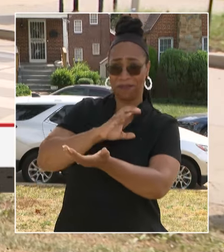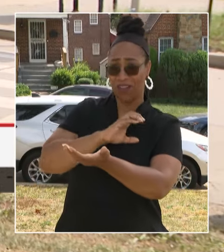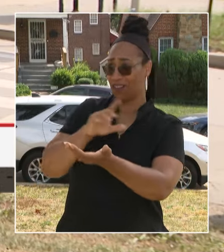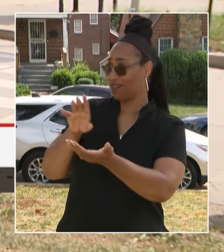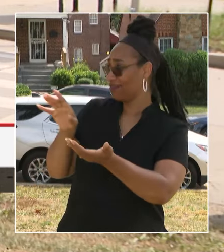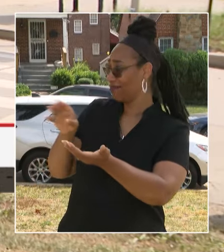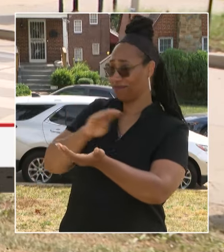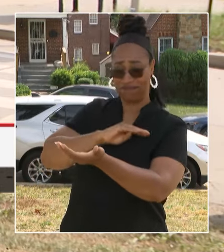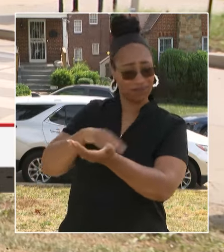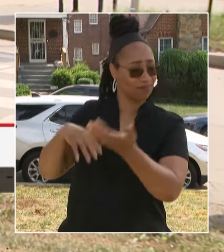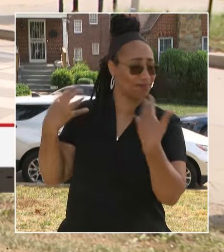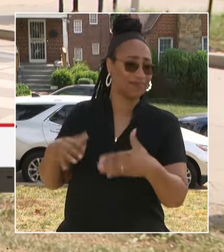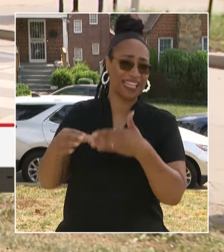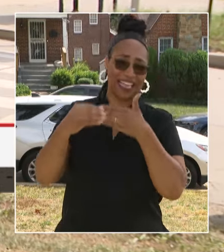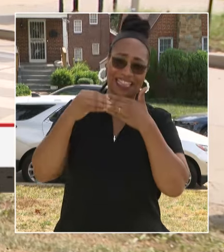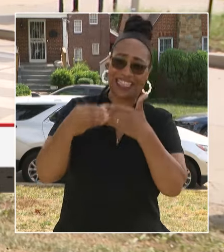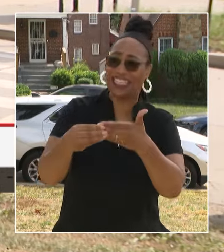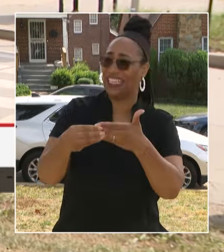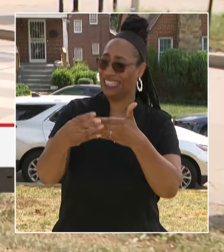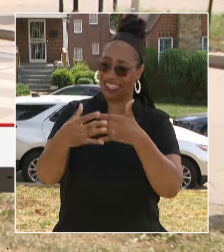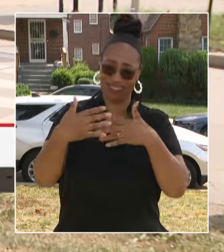up for our mayor, Muriel Bowser.